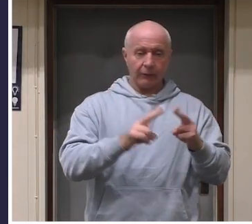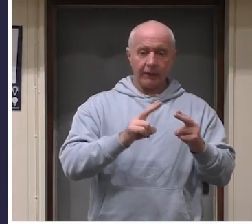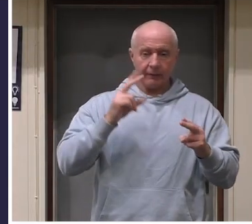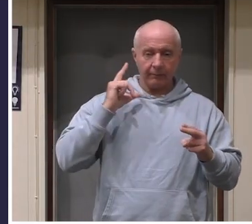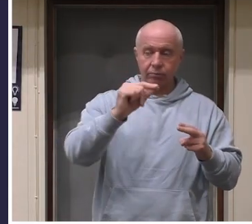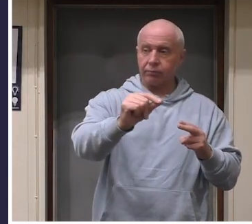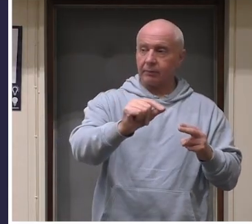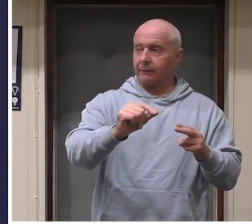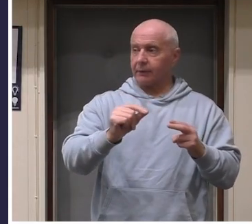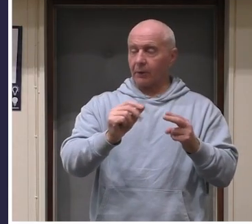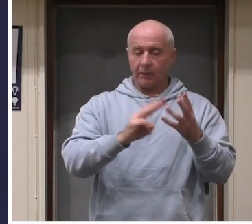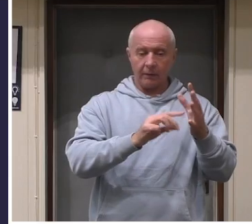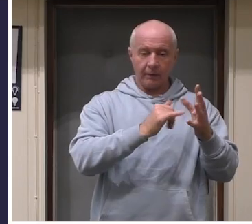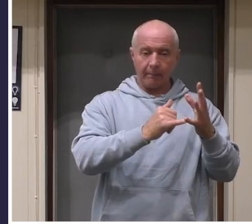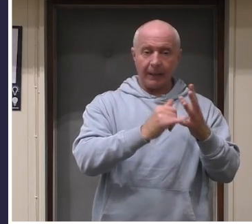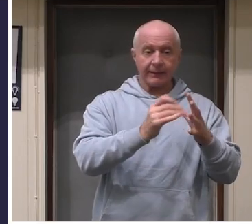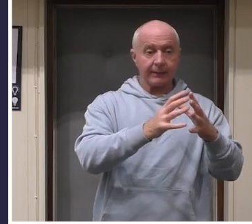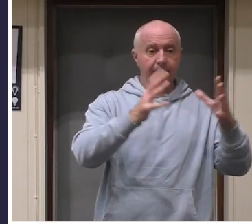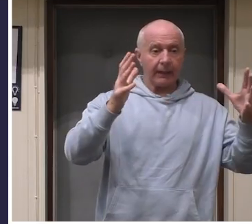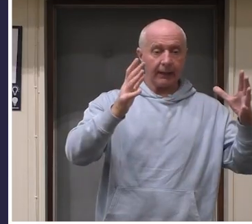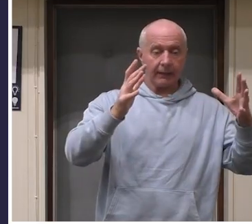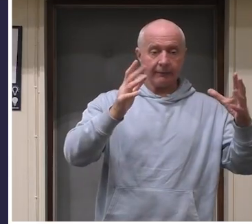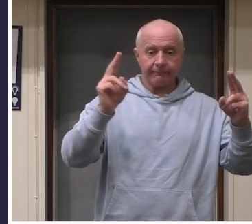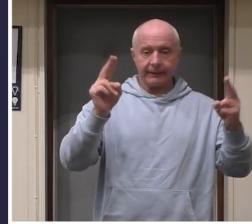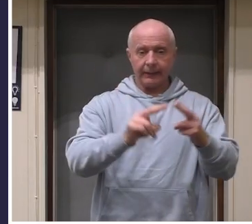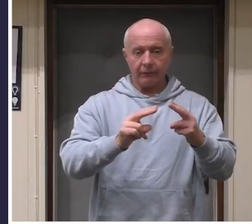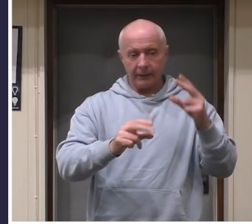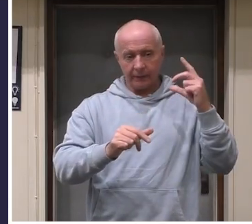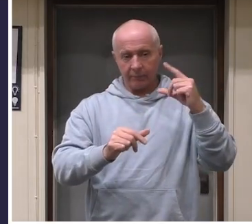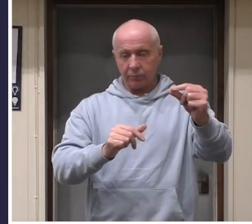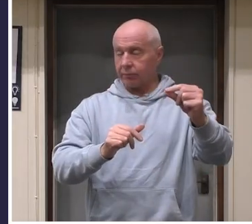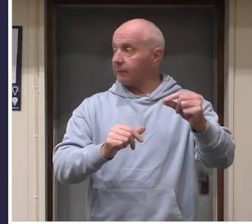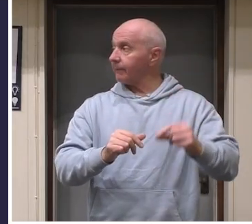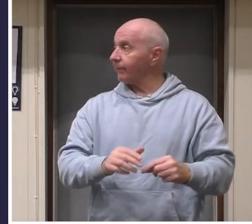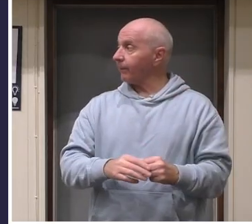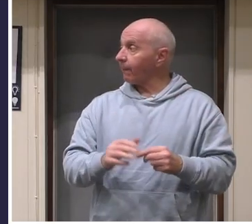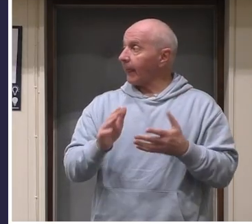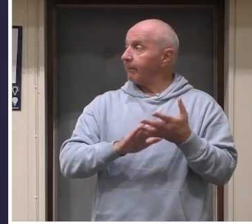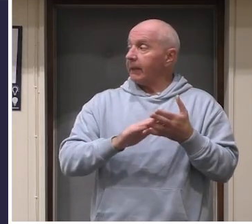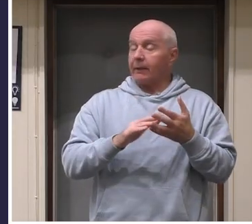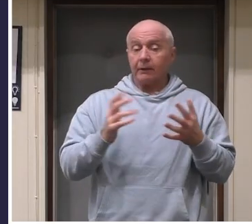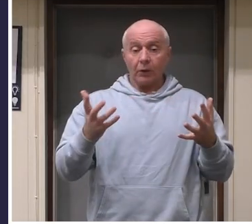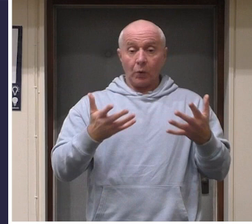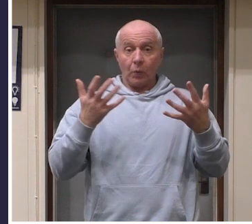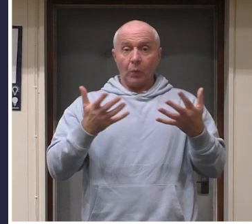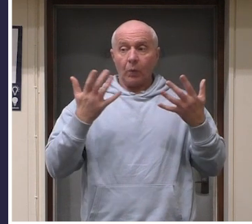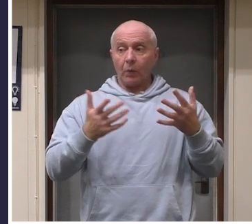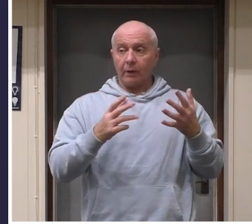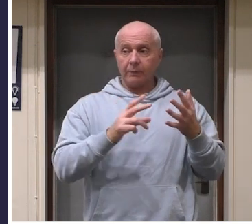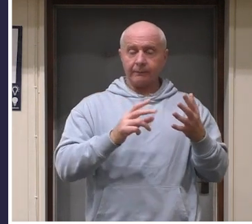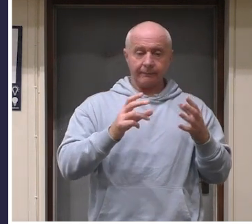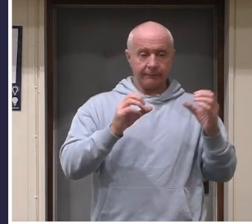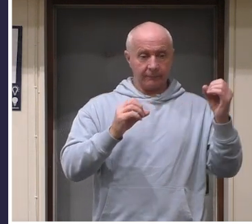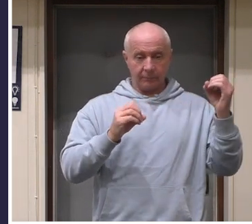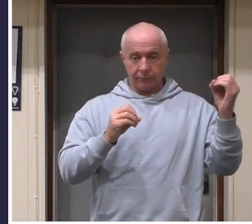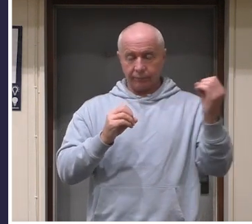So you're increasing mass, and the only way to compensate for it is by decreasing the velocity, which means that you have to cool the motion of this nanoparticle to a very,